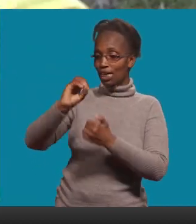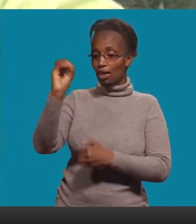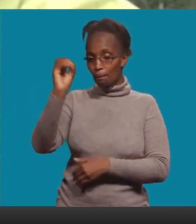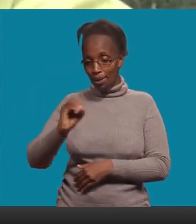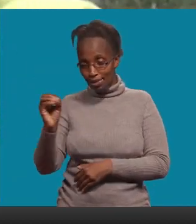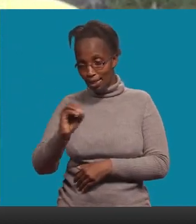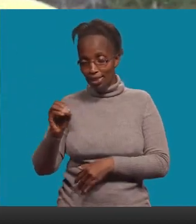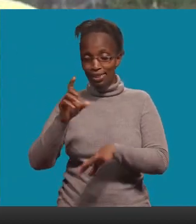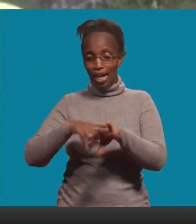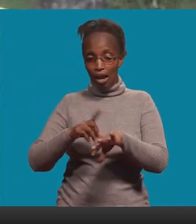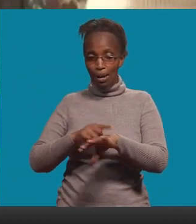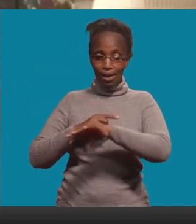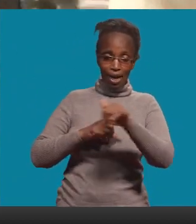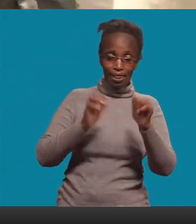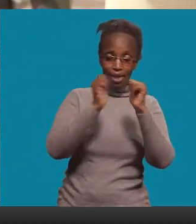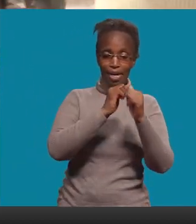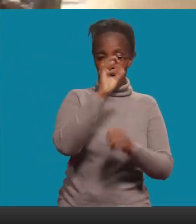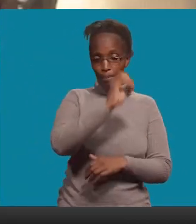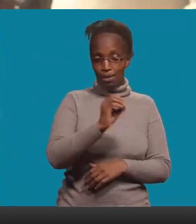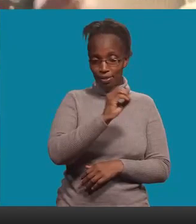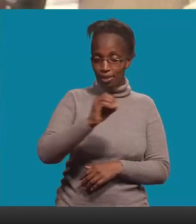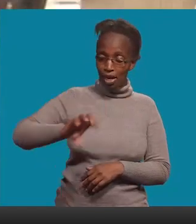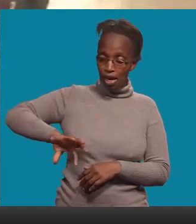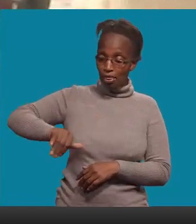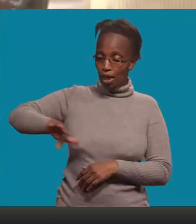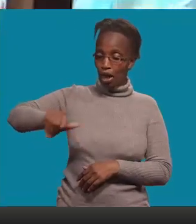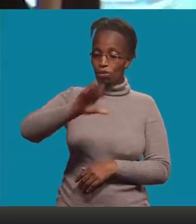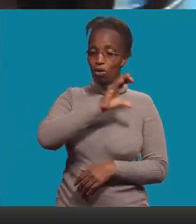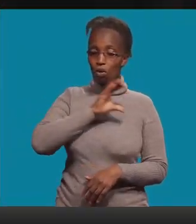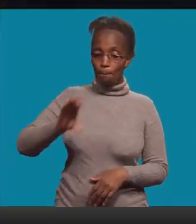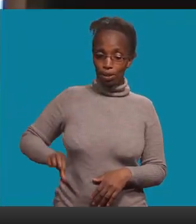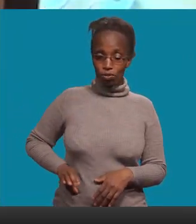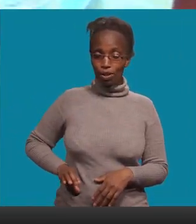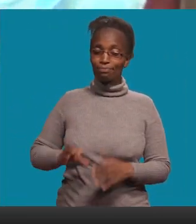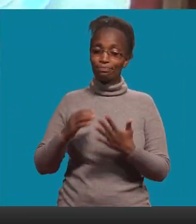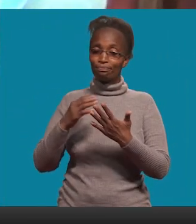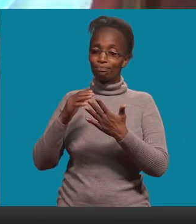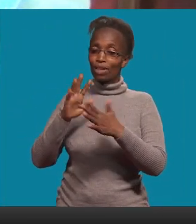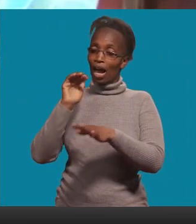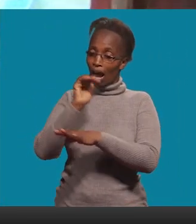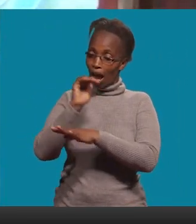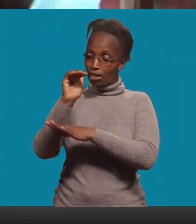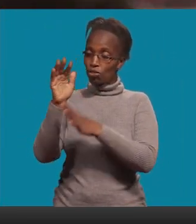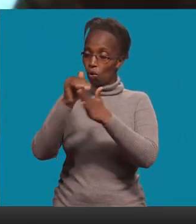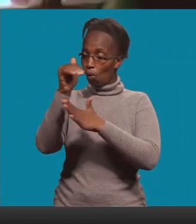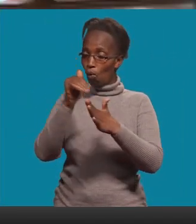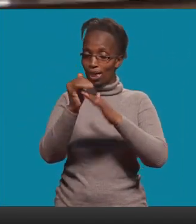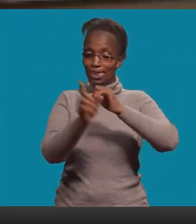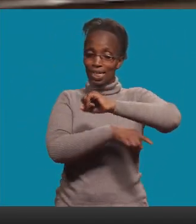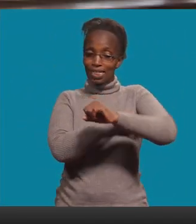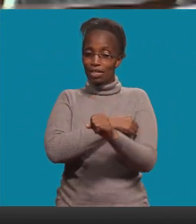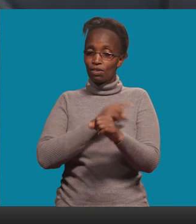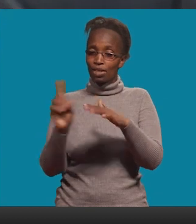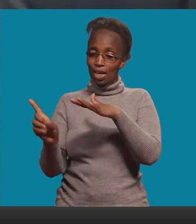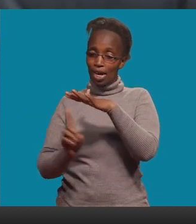time and give the other children only 10%. County Commissioner wa county hiyo, John Odengo, alitoa wito kwa machifu